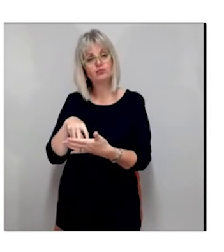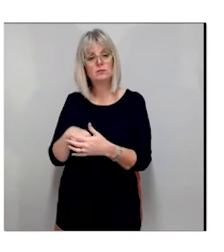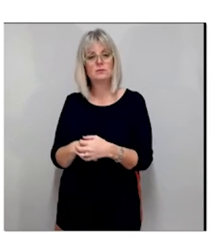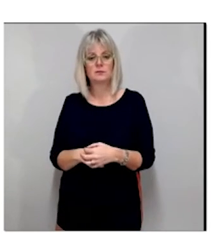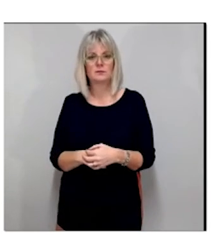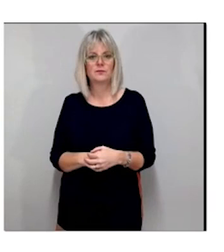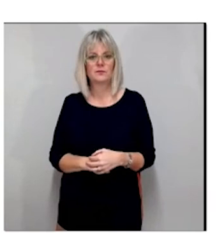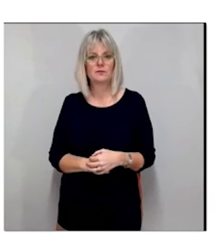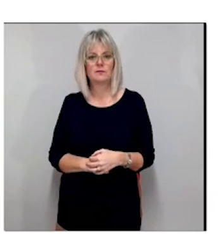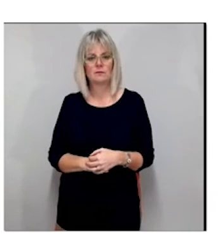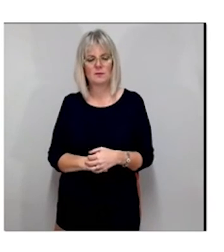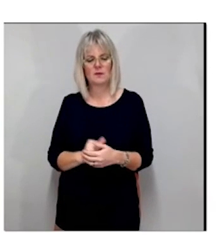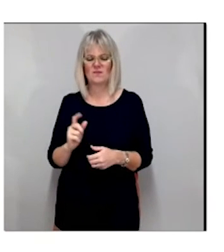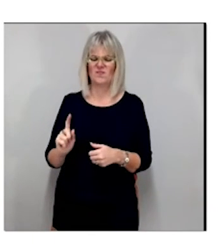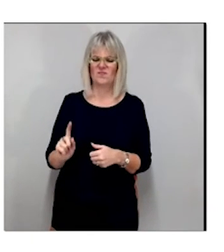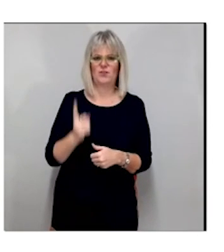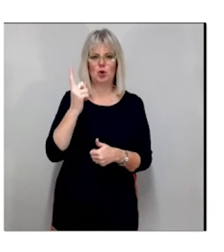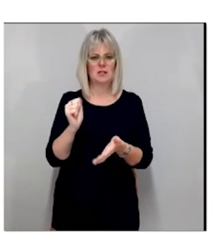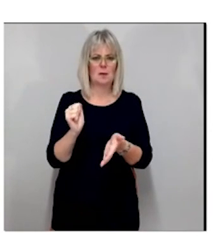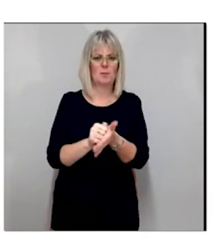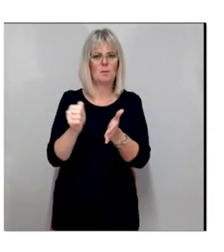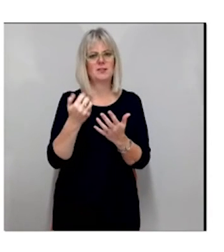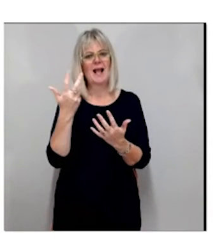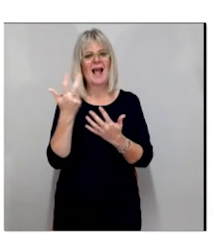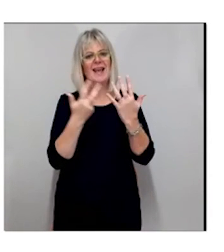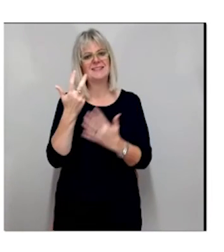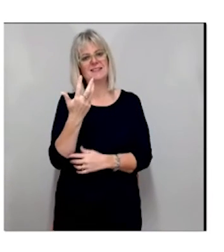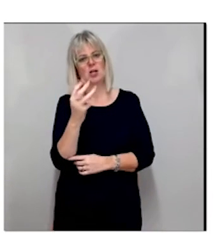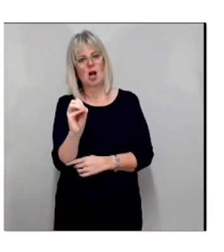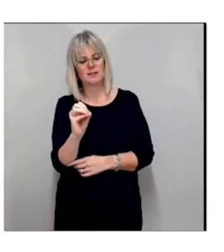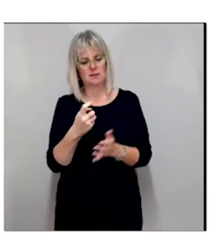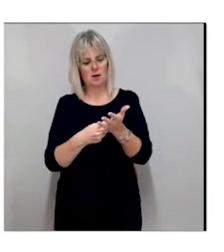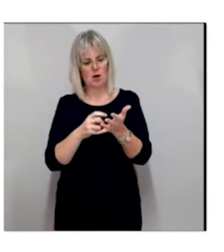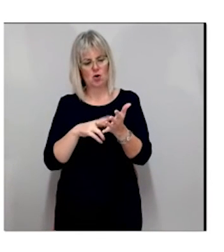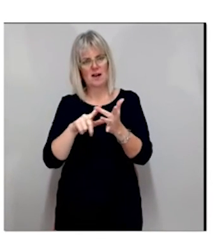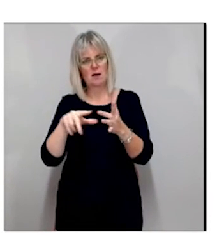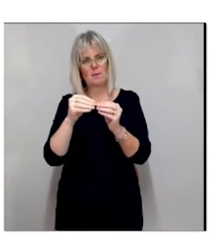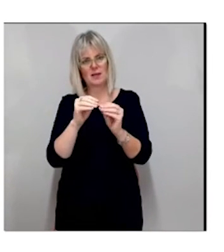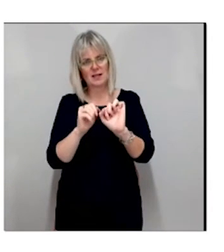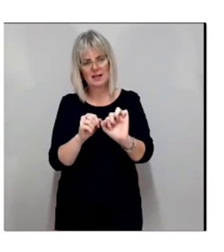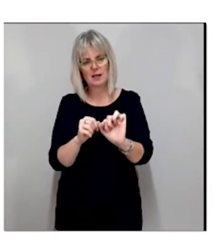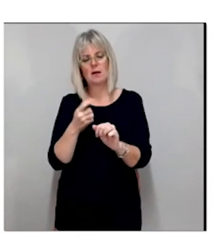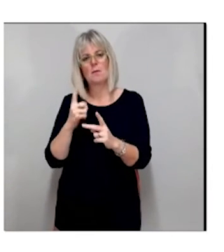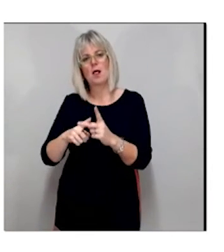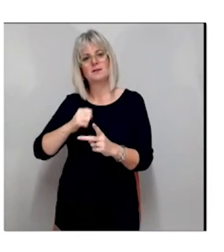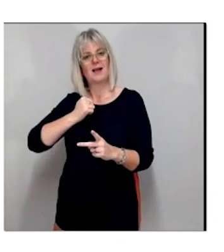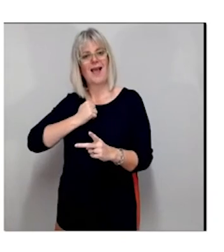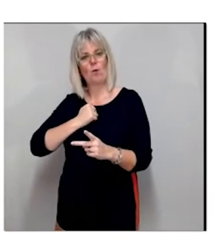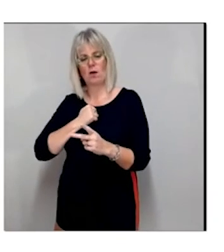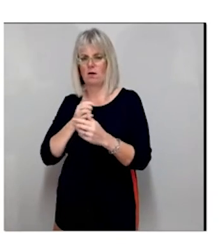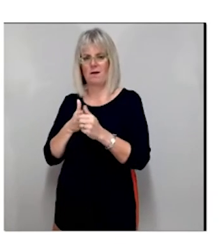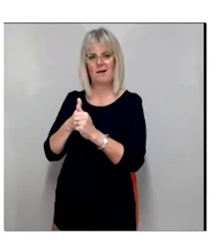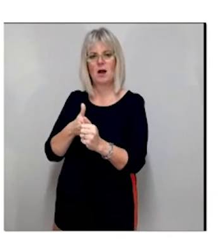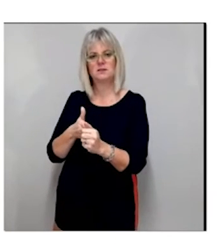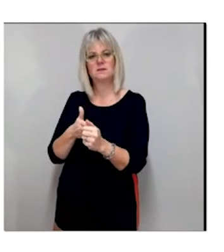by RNIB in the 1890s, as well as UKAAF's own Format Matters. In addition, both classic